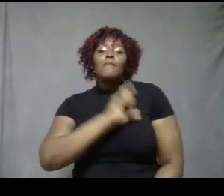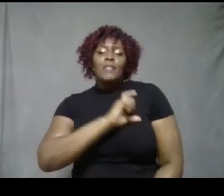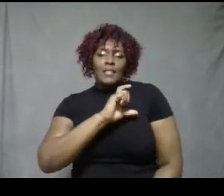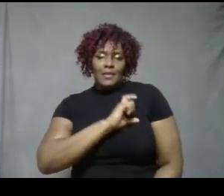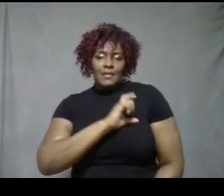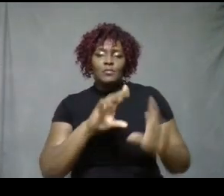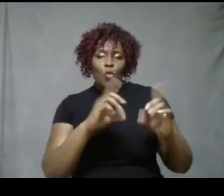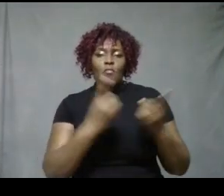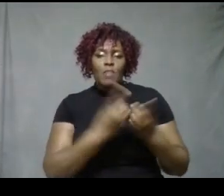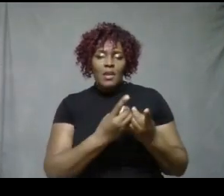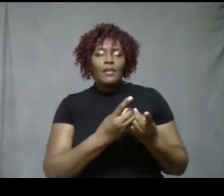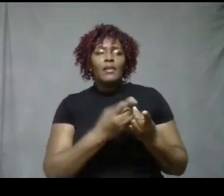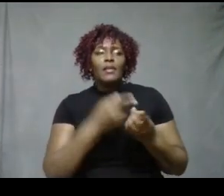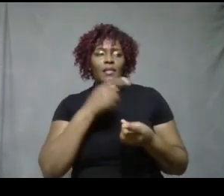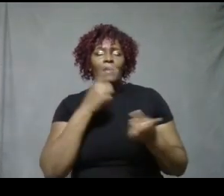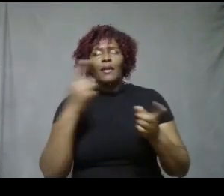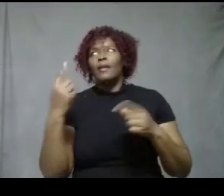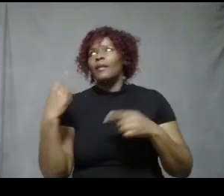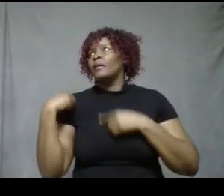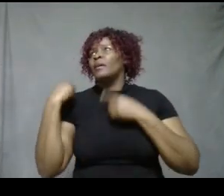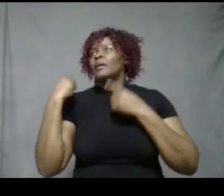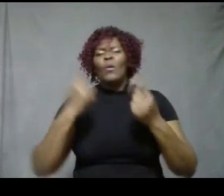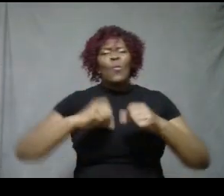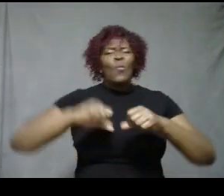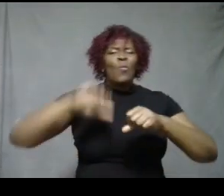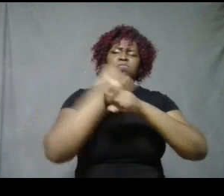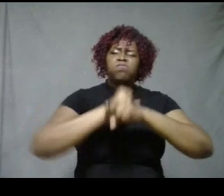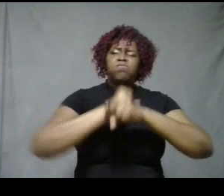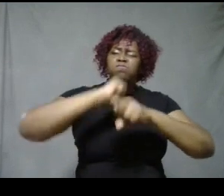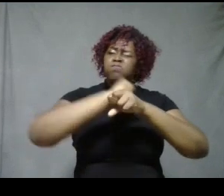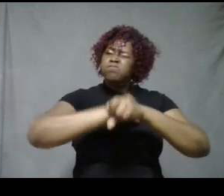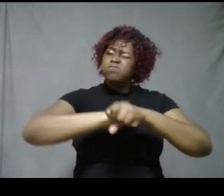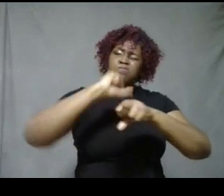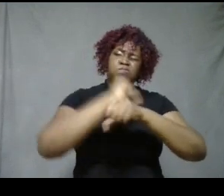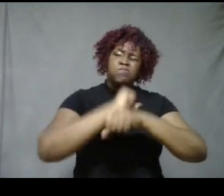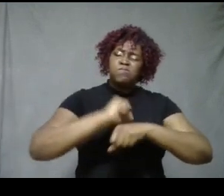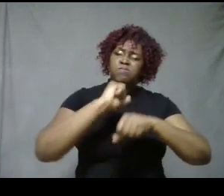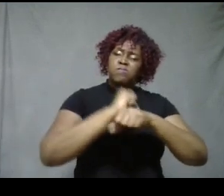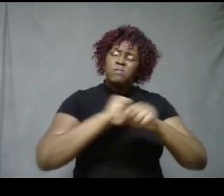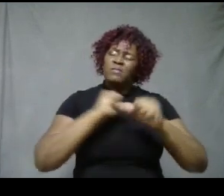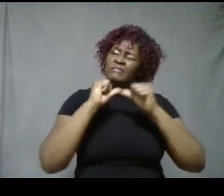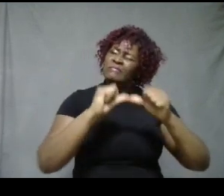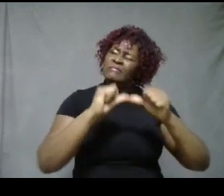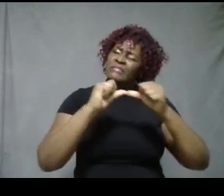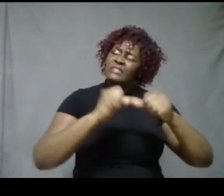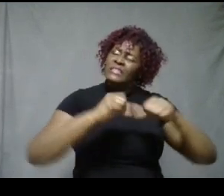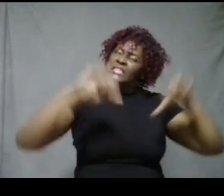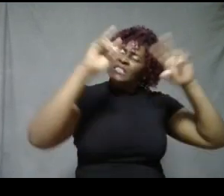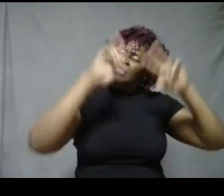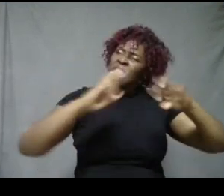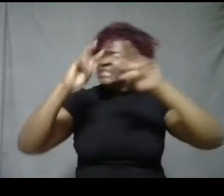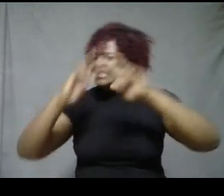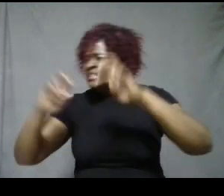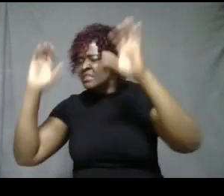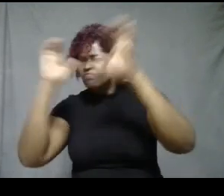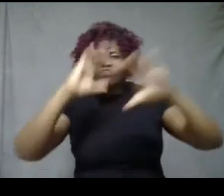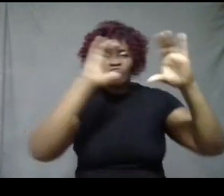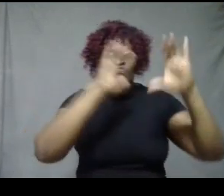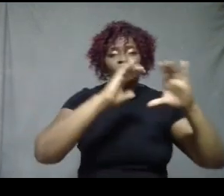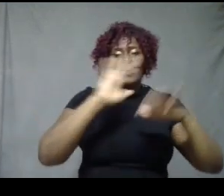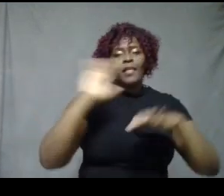been entirely working on this investigation and doing their part